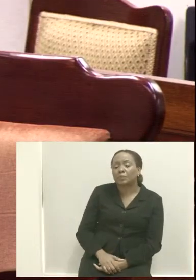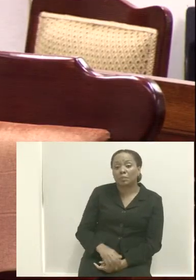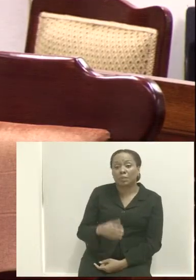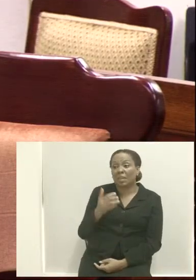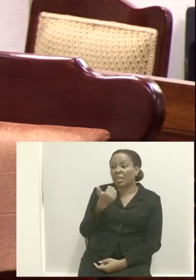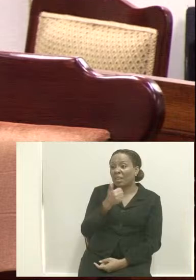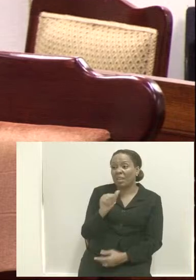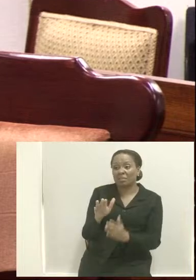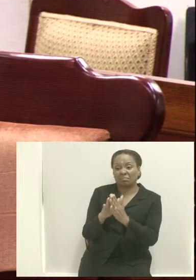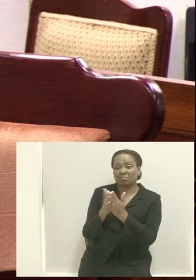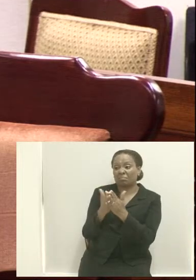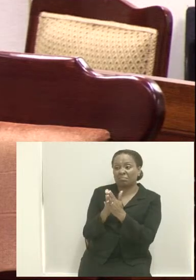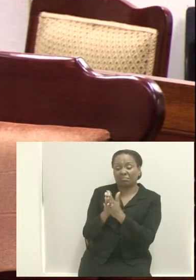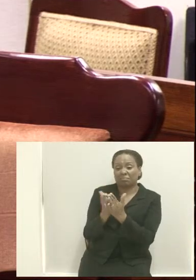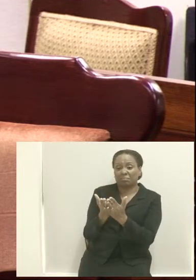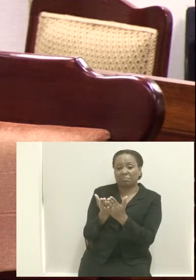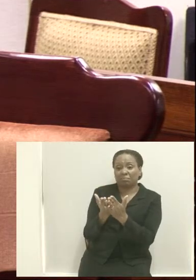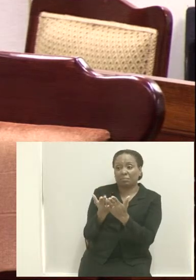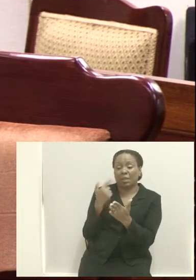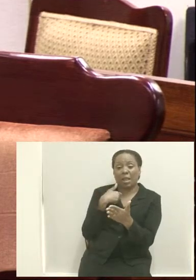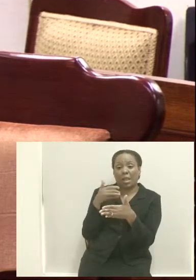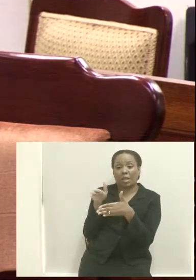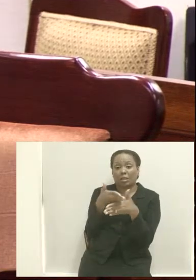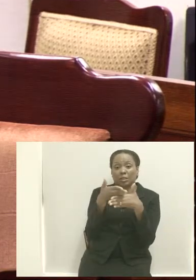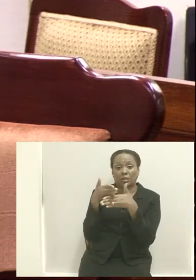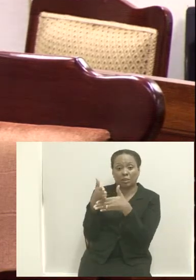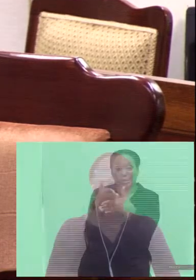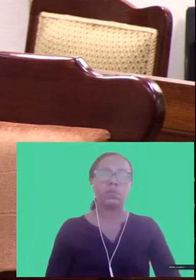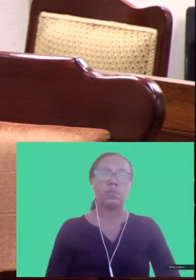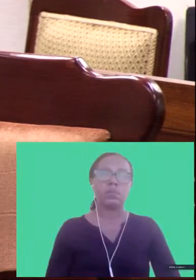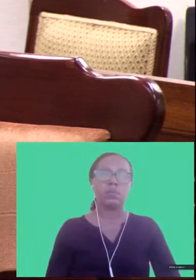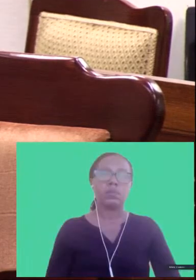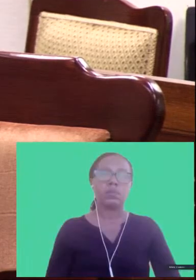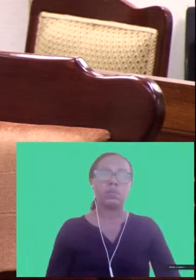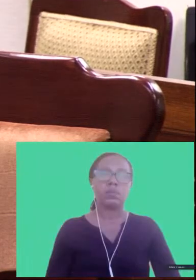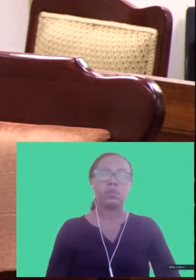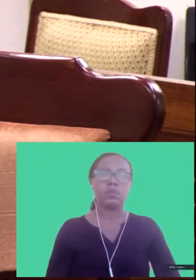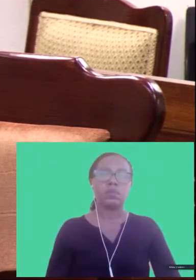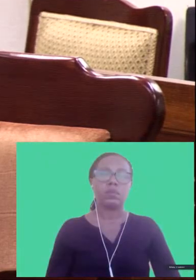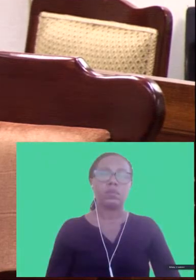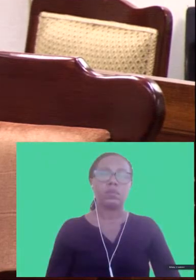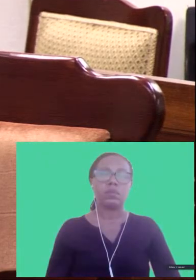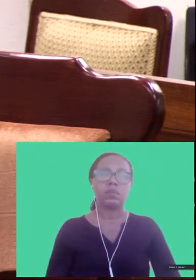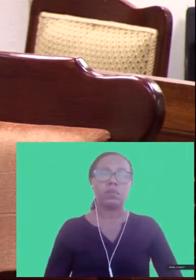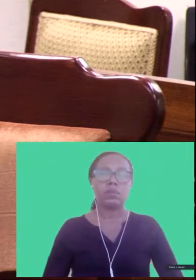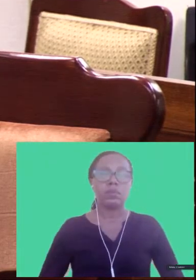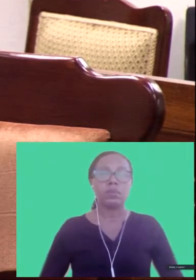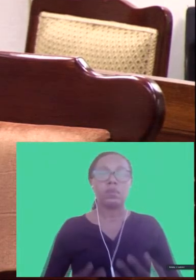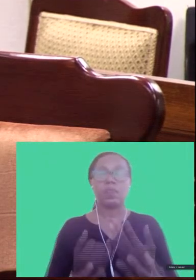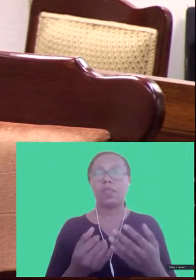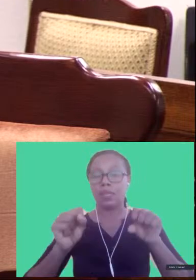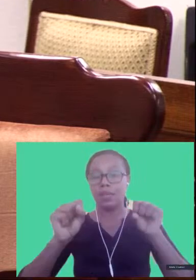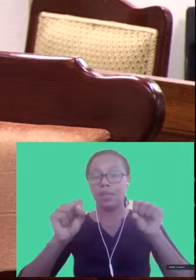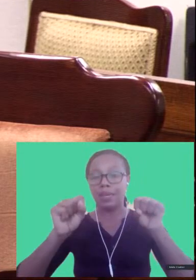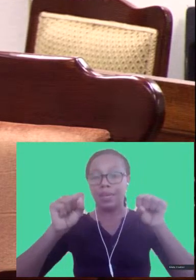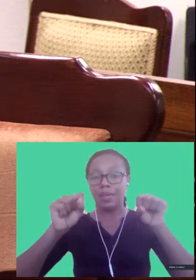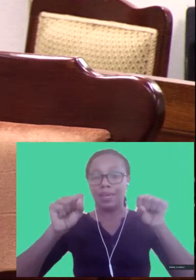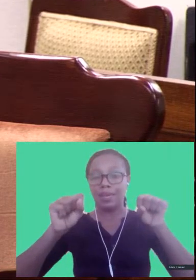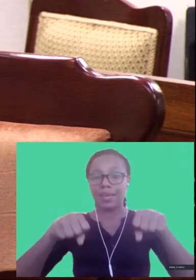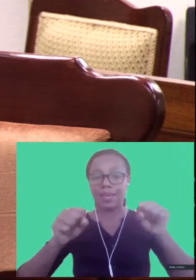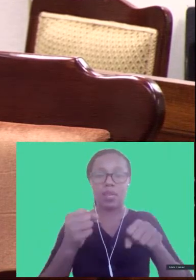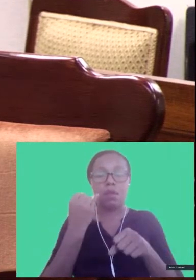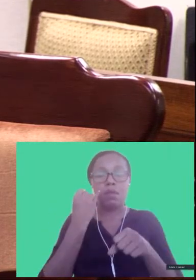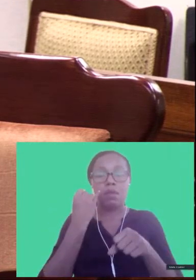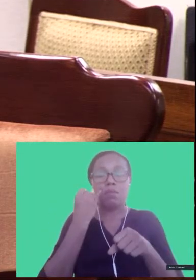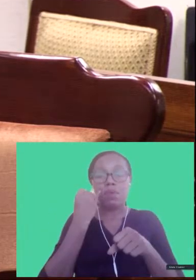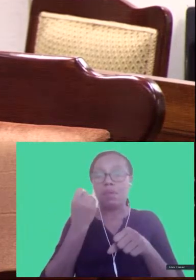constituents? And is it possible for, if not you, a member of the ministry to share space online, whether it